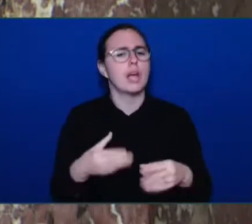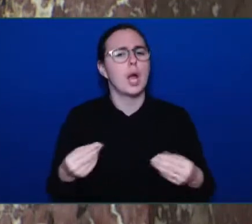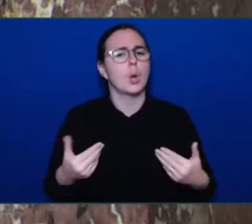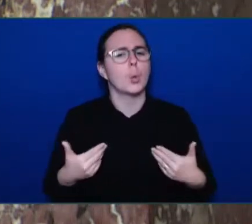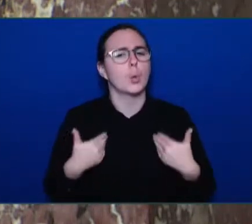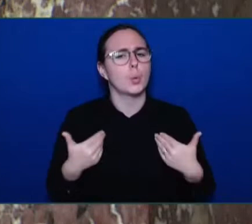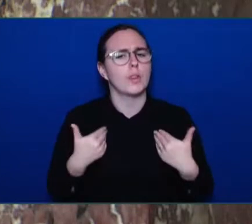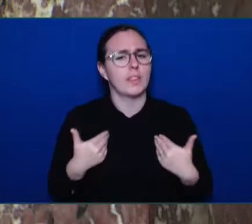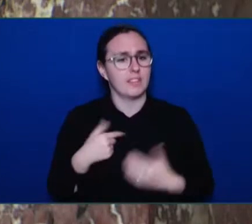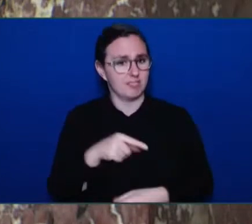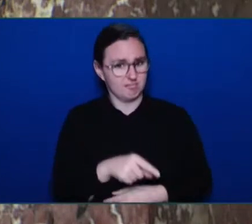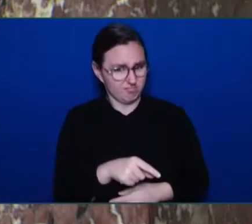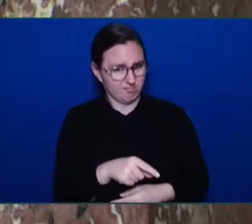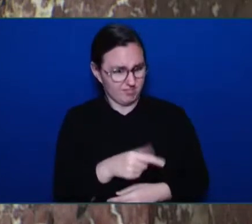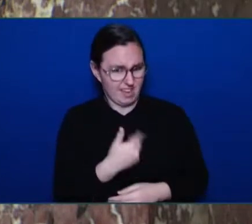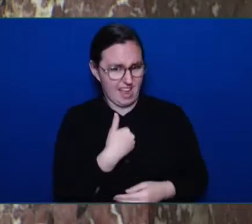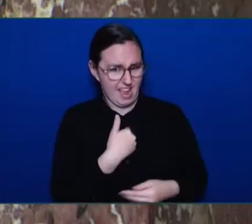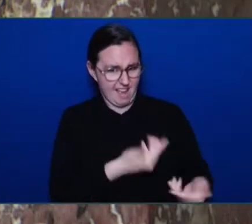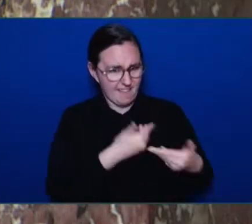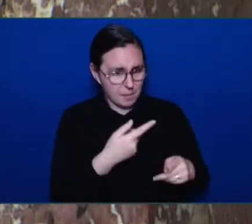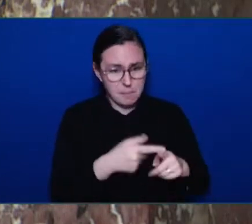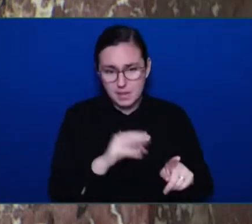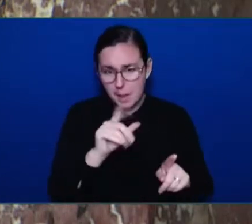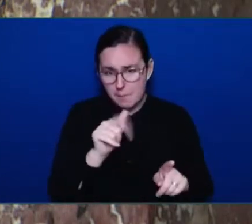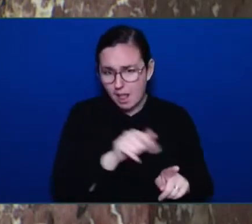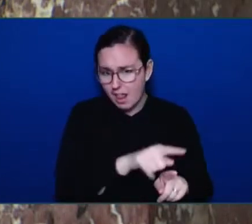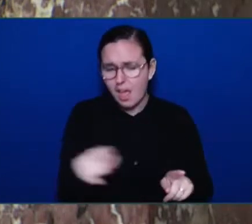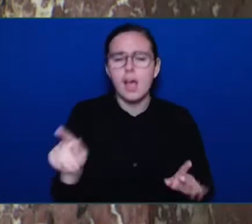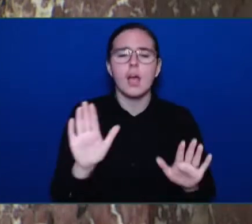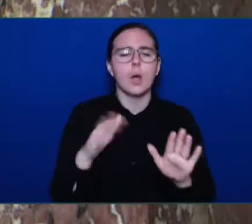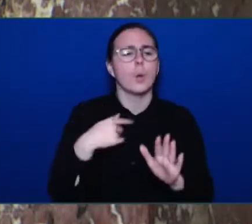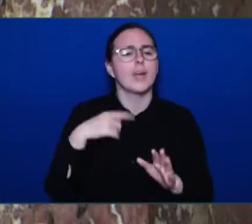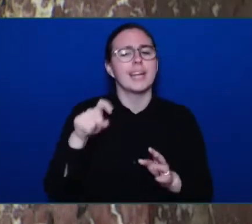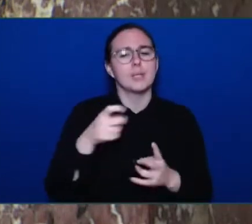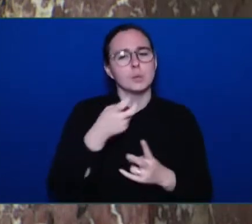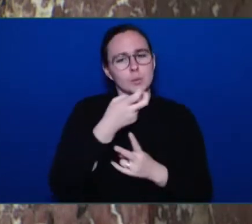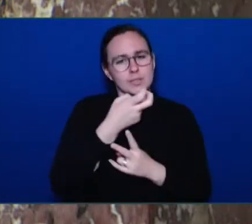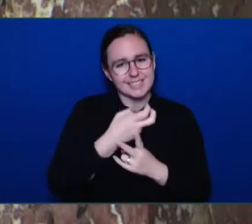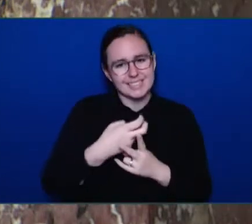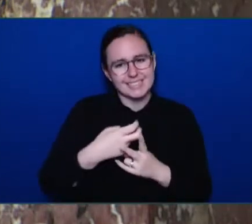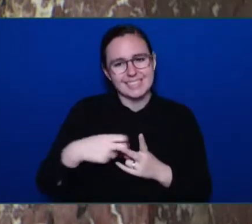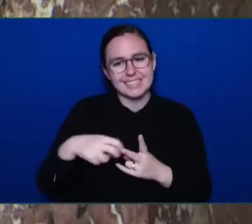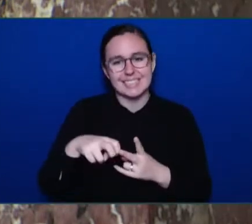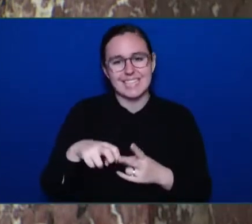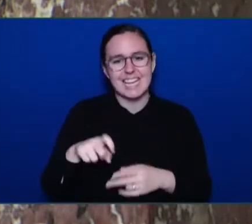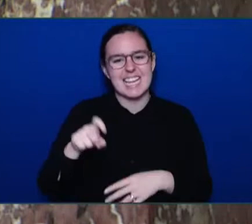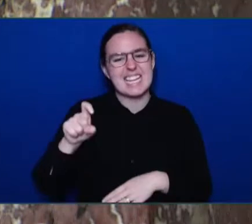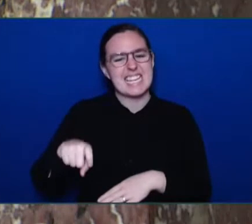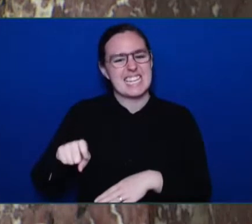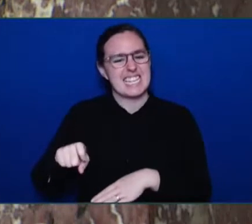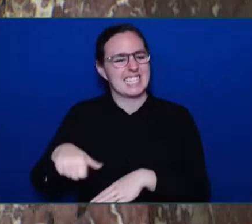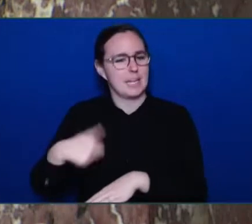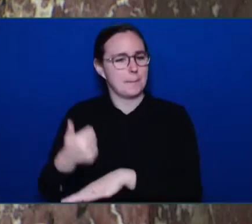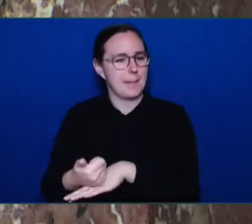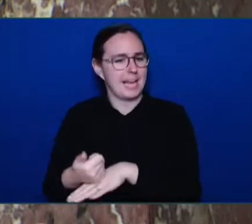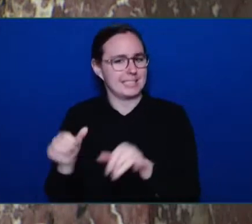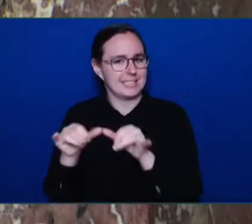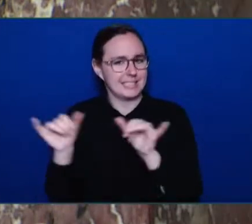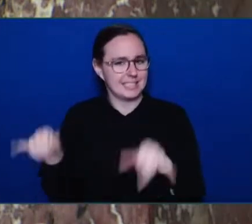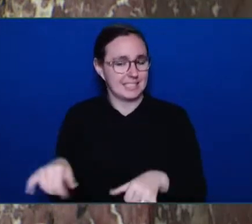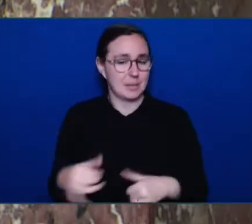need to move towards a needs-based system. The current patchwork is leaving too many children and youth behind,